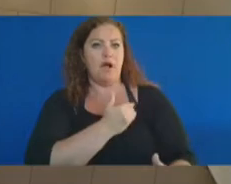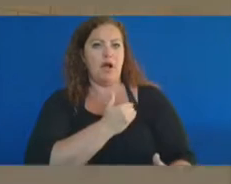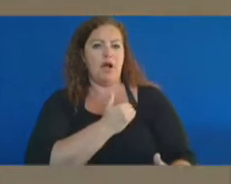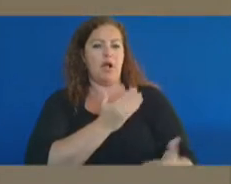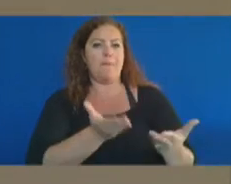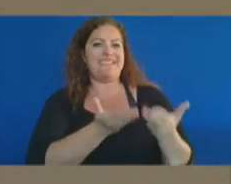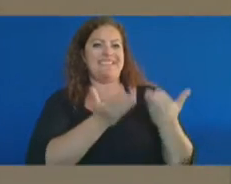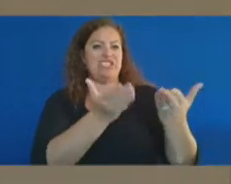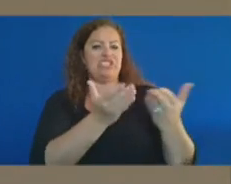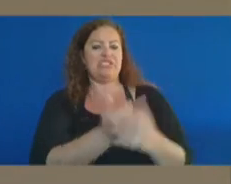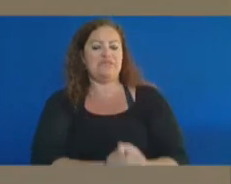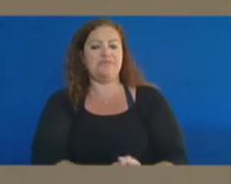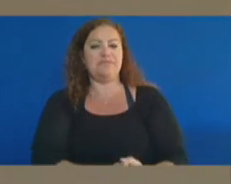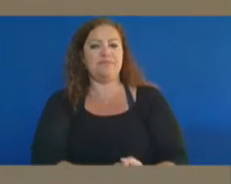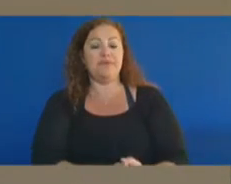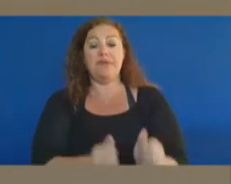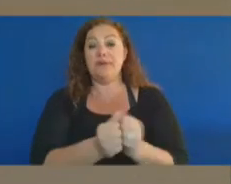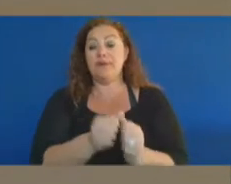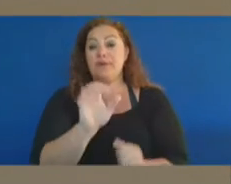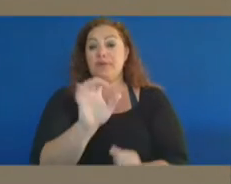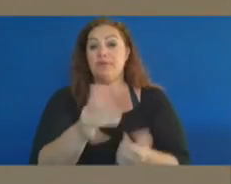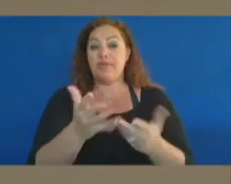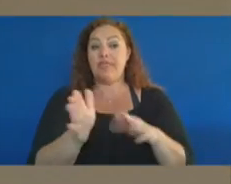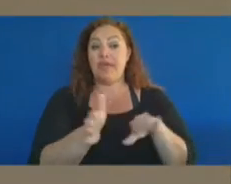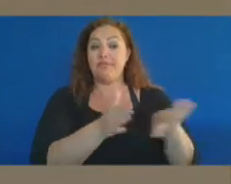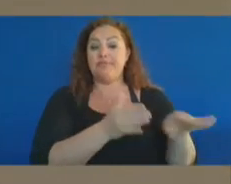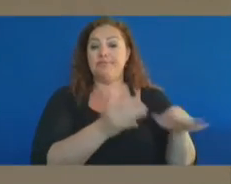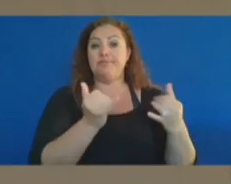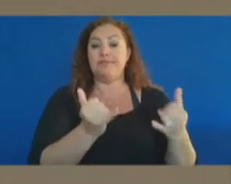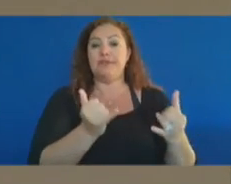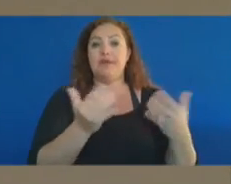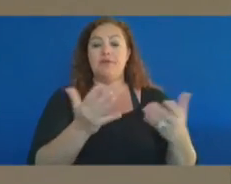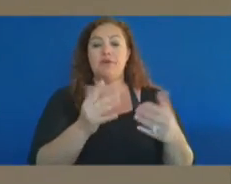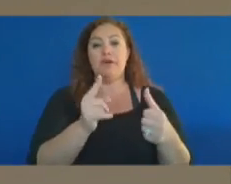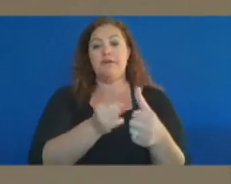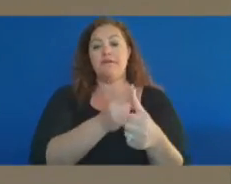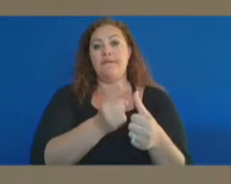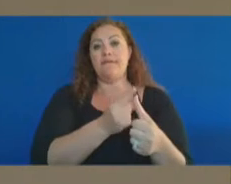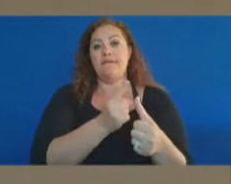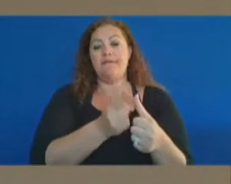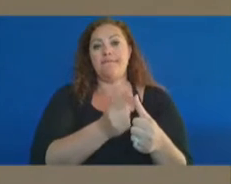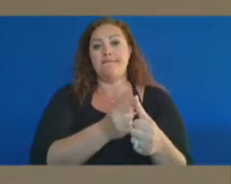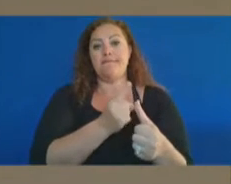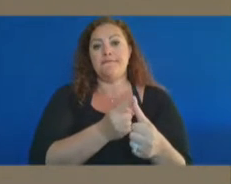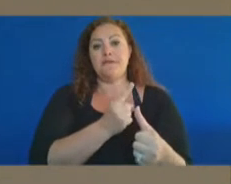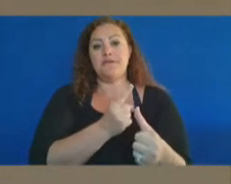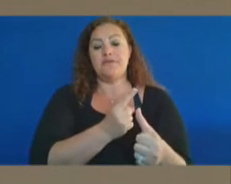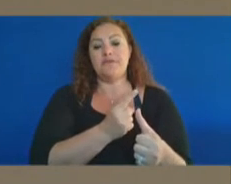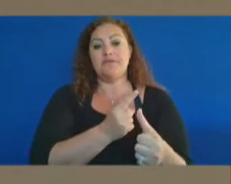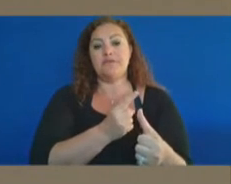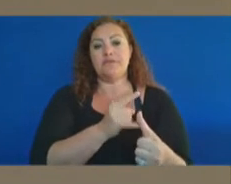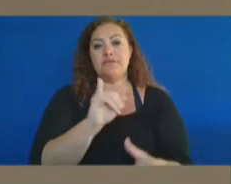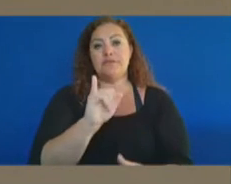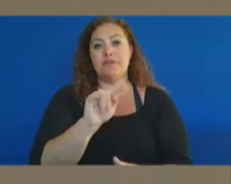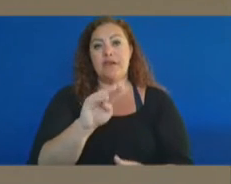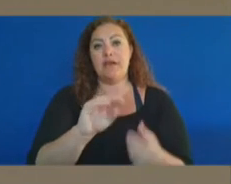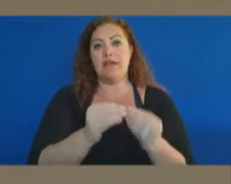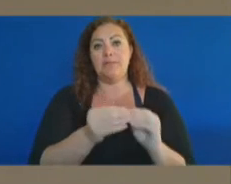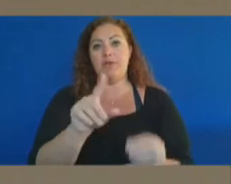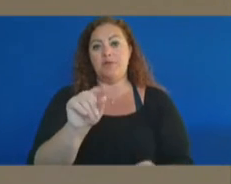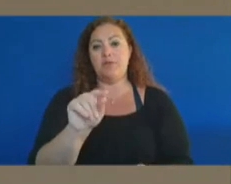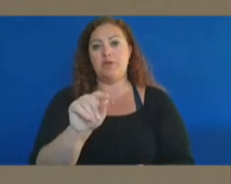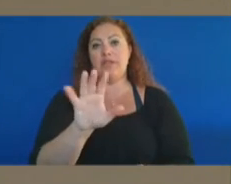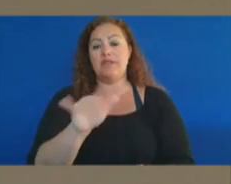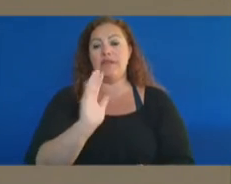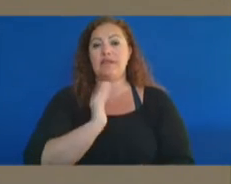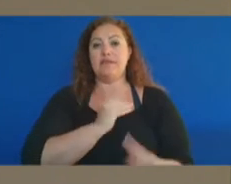with that um we now will go to our first that's it yeah item 20 which is our first